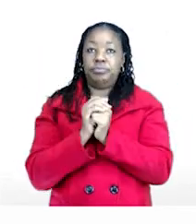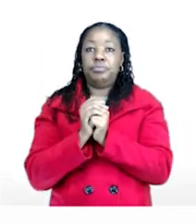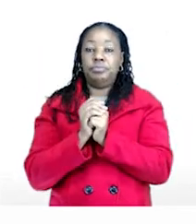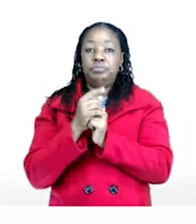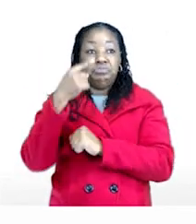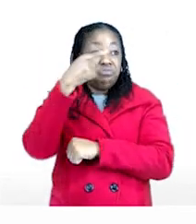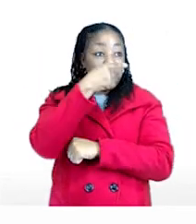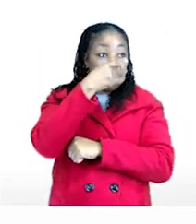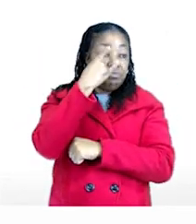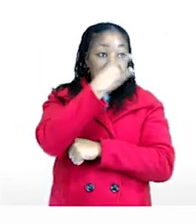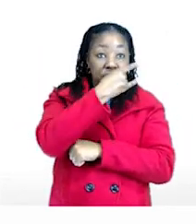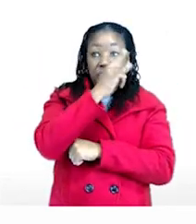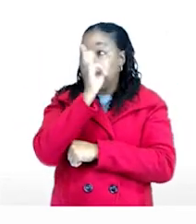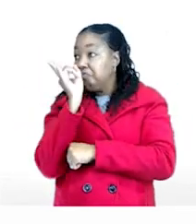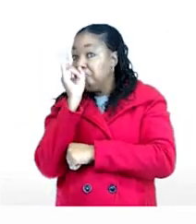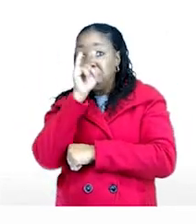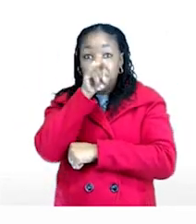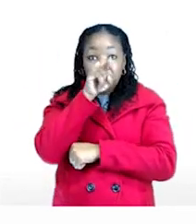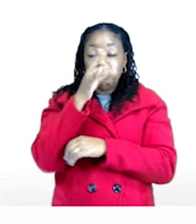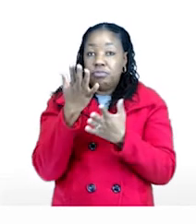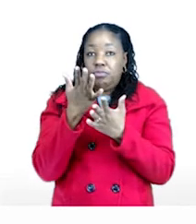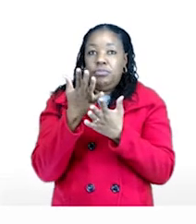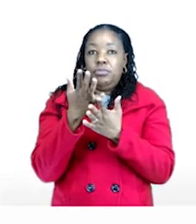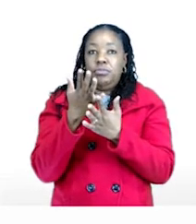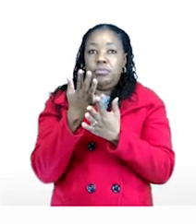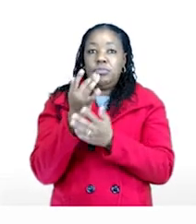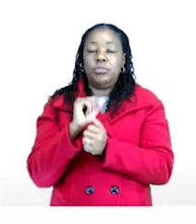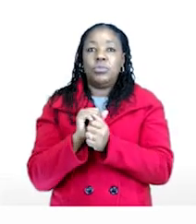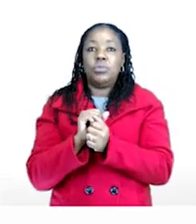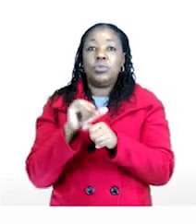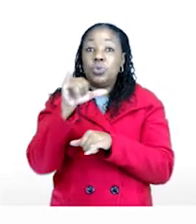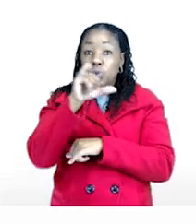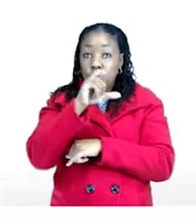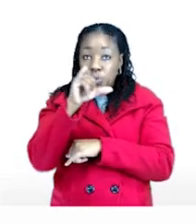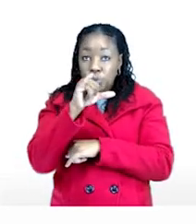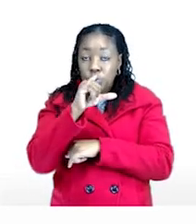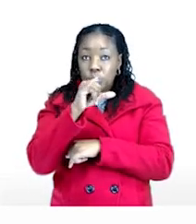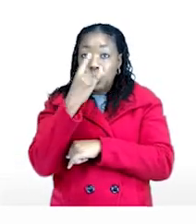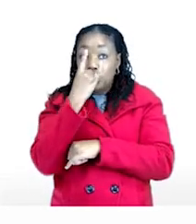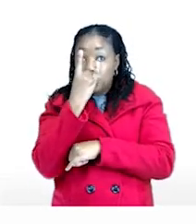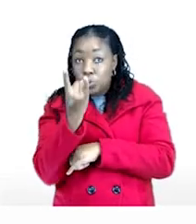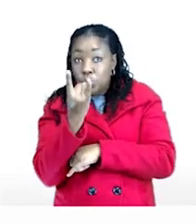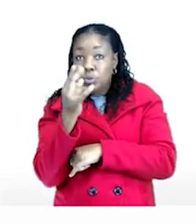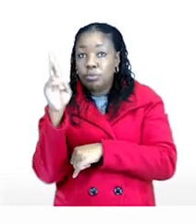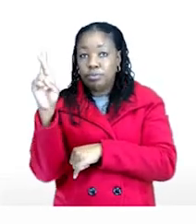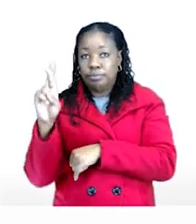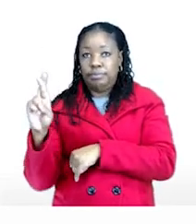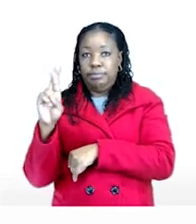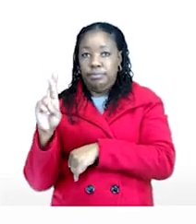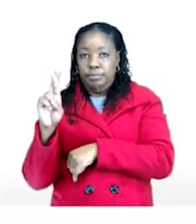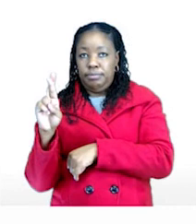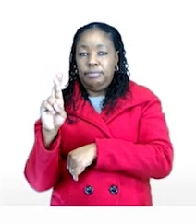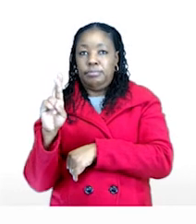different directions. Which cow is facing the right hand side? Color